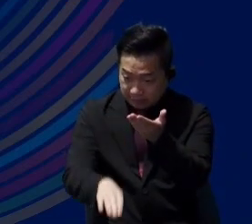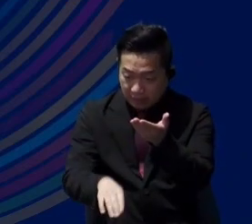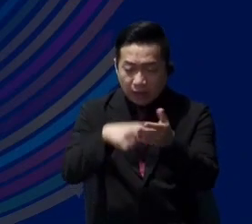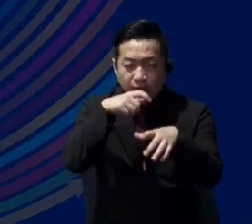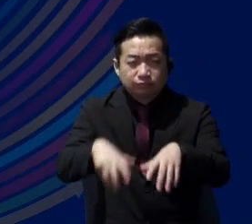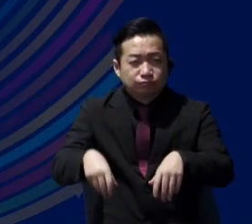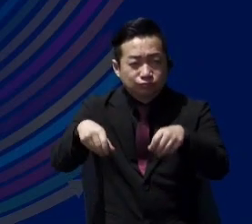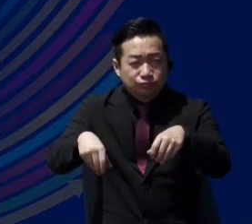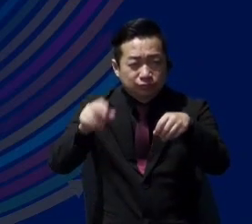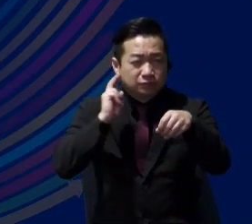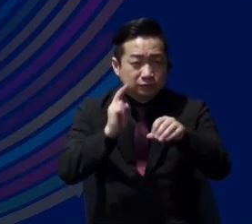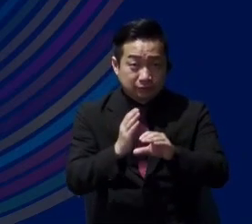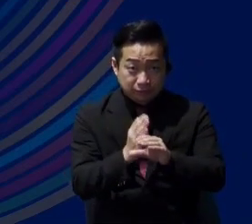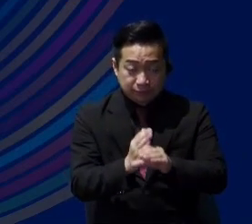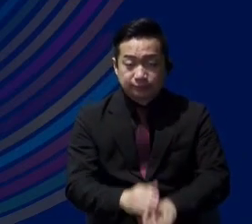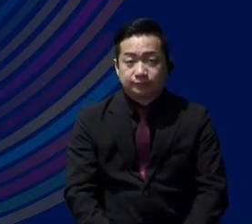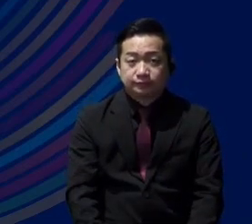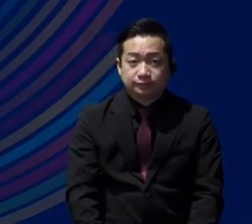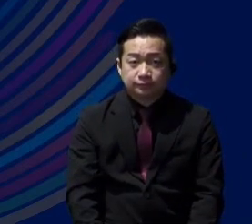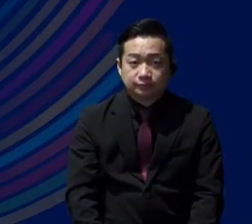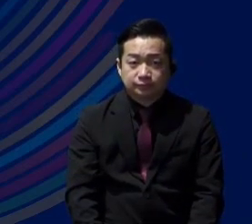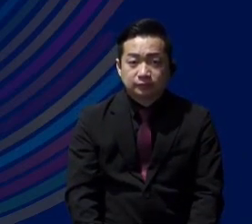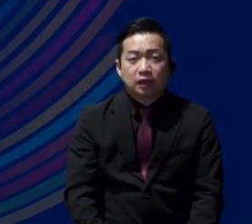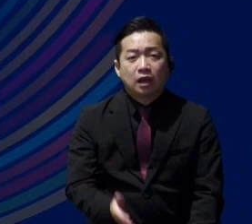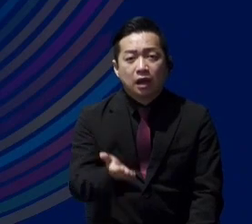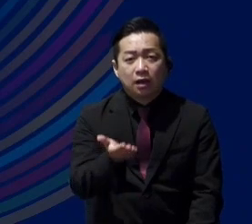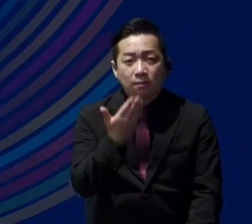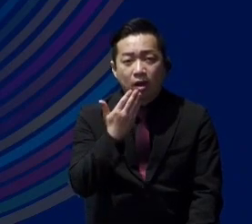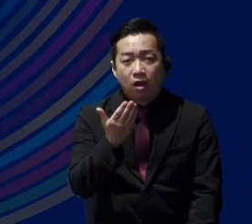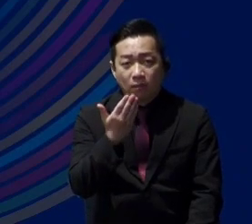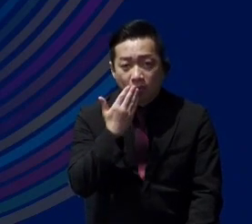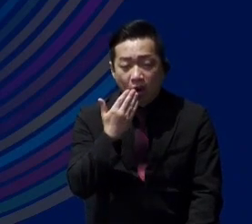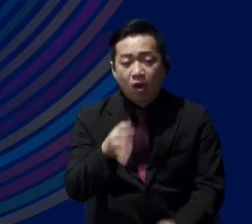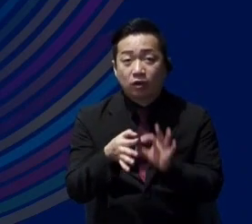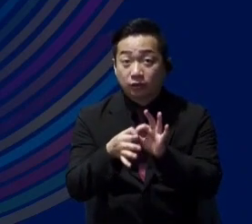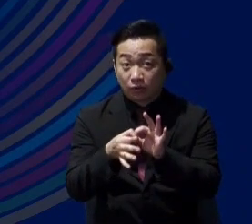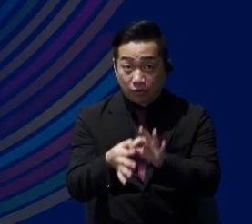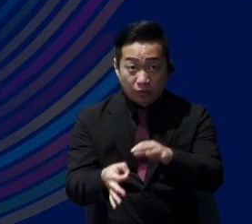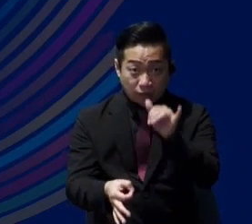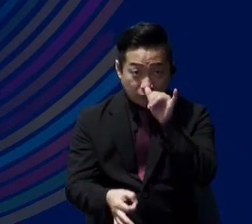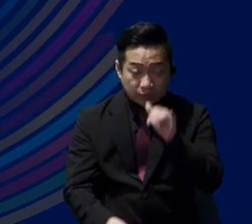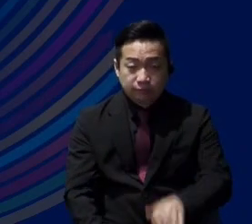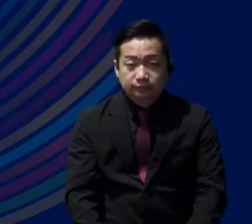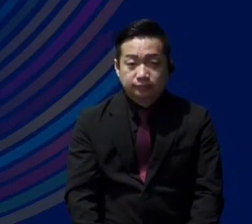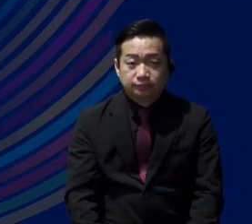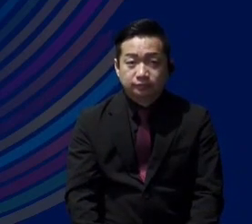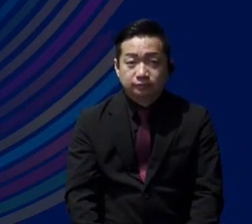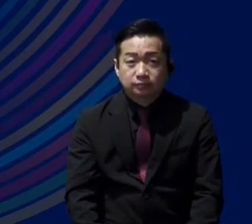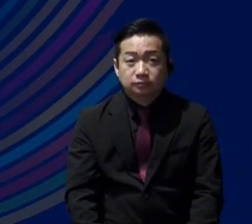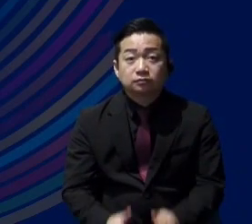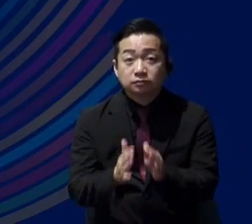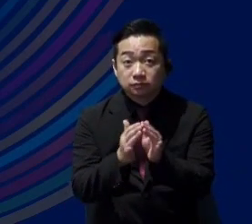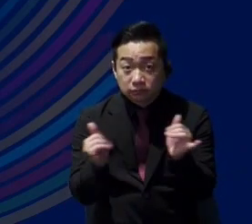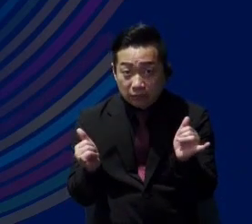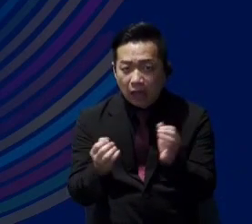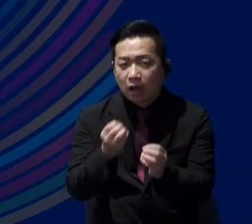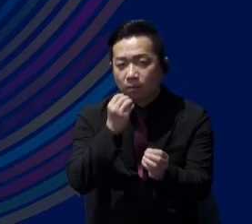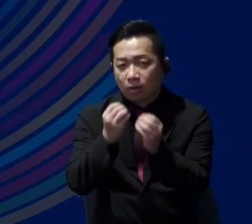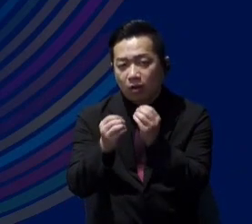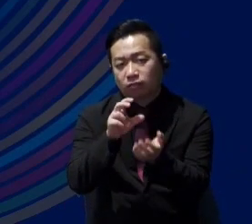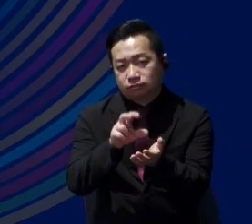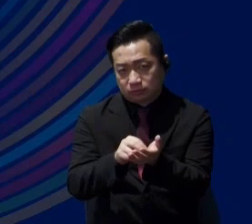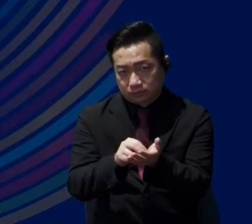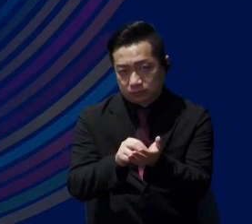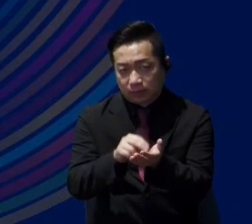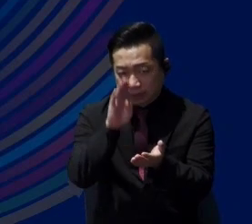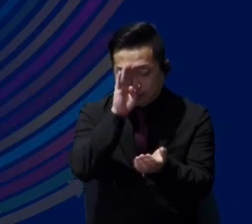food production, nutrition, and so on and so forth. So, infectious diseases. We know, for example, right